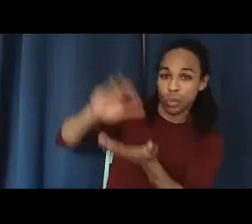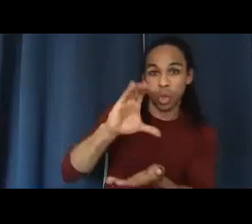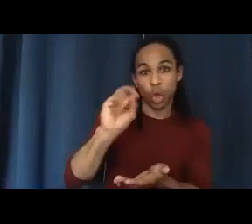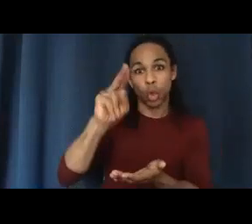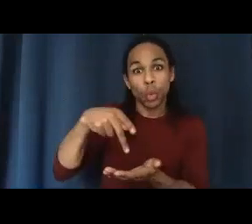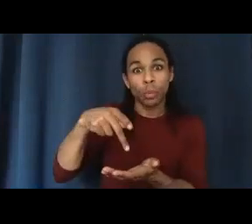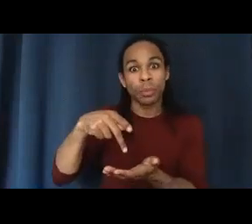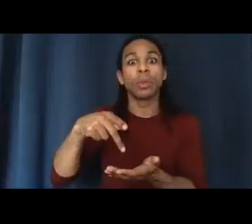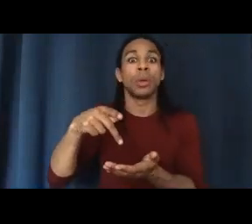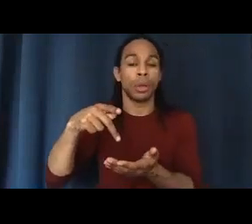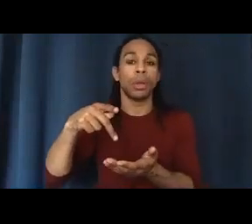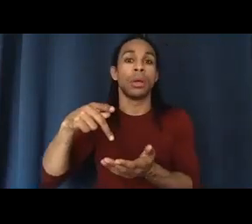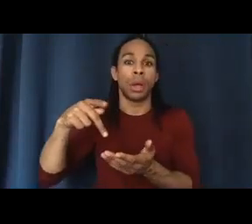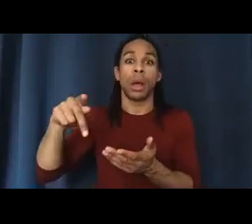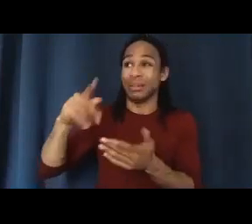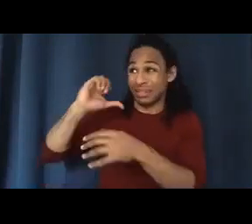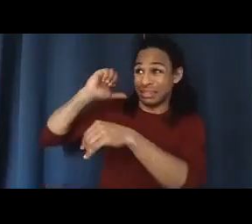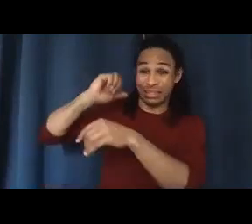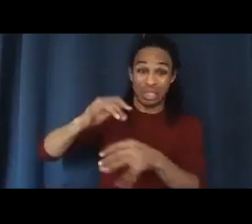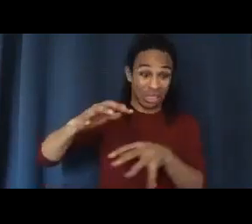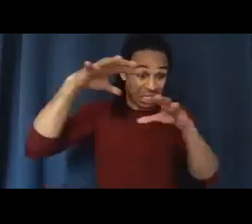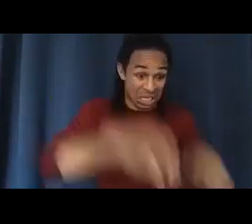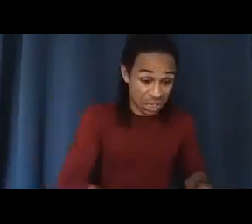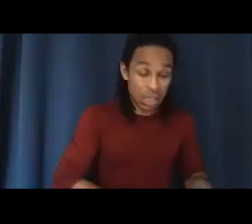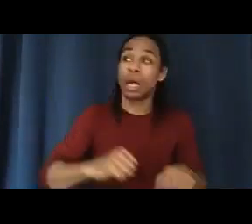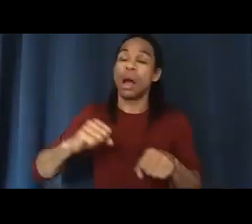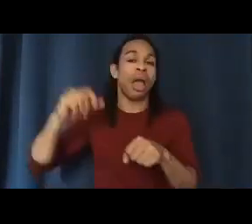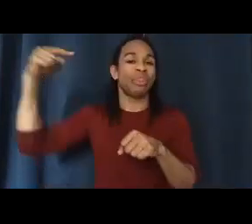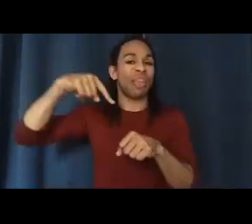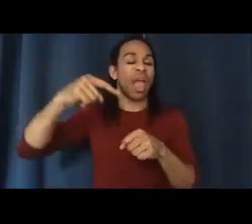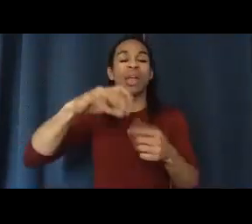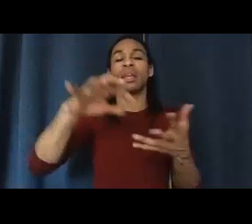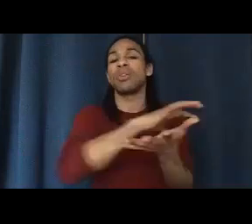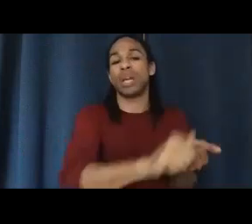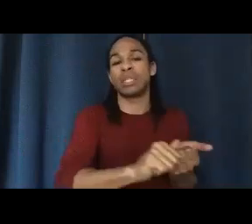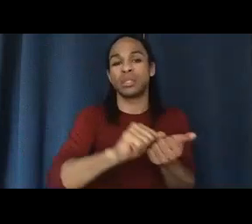been achieved previously. And as Bolsonaro has been doing lately,